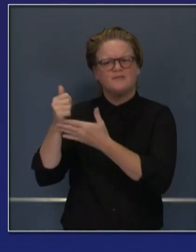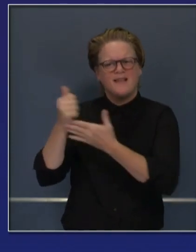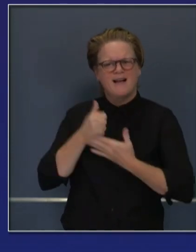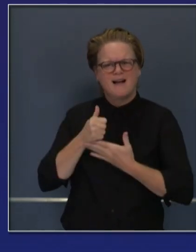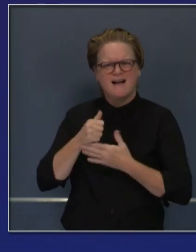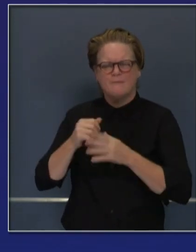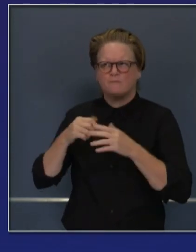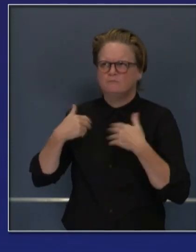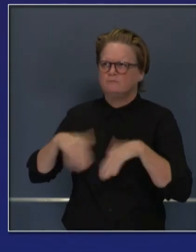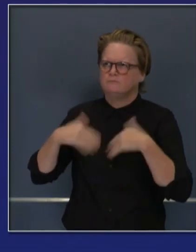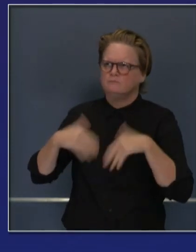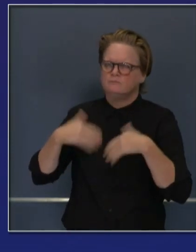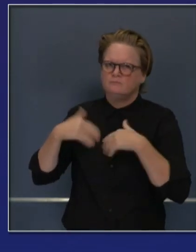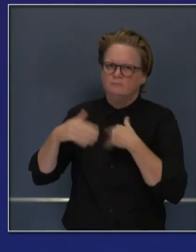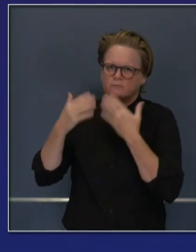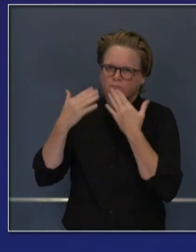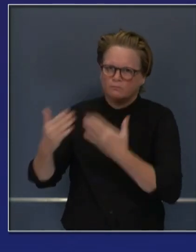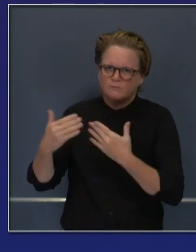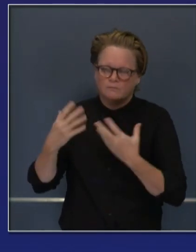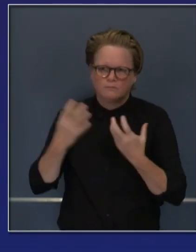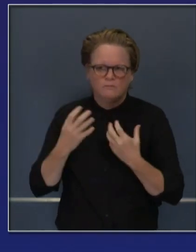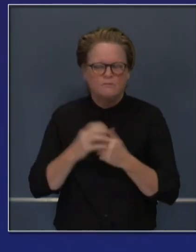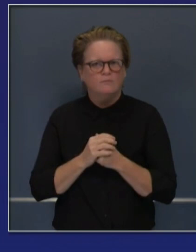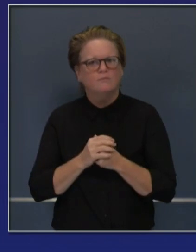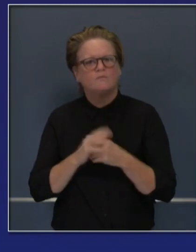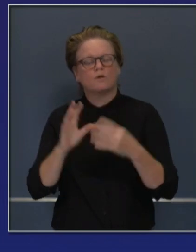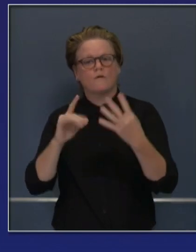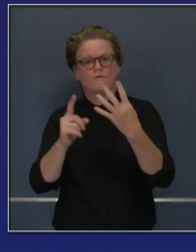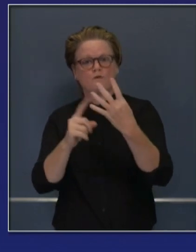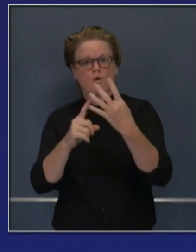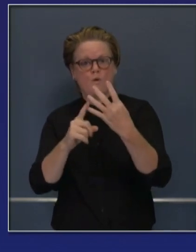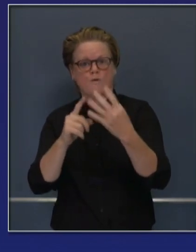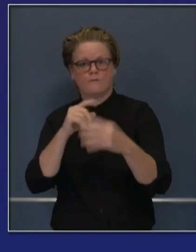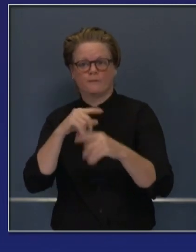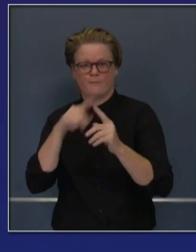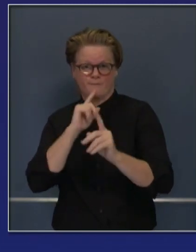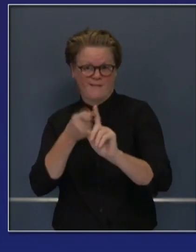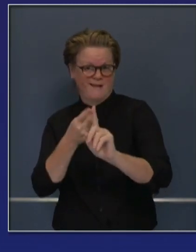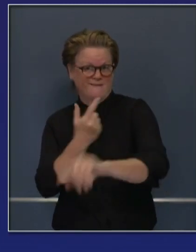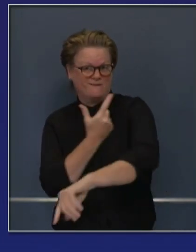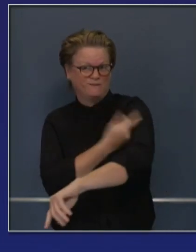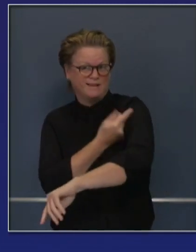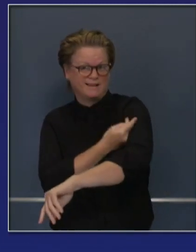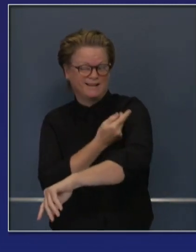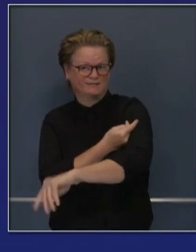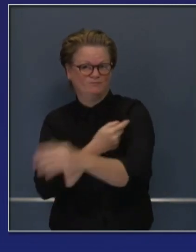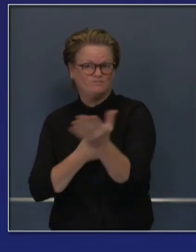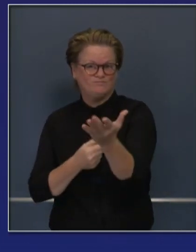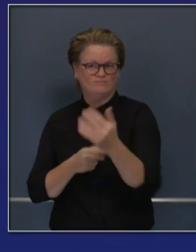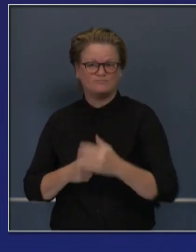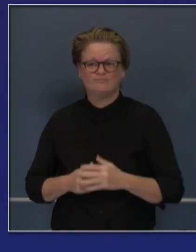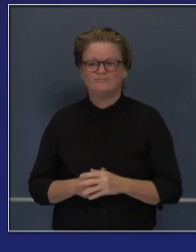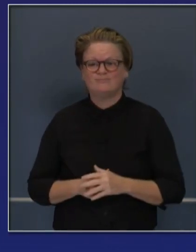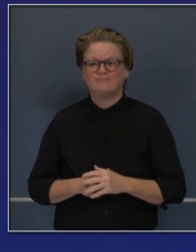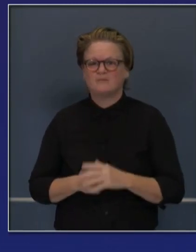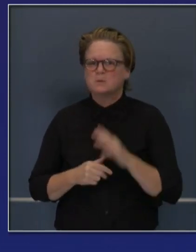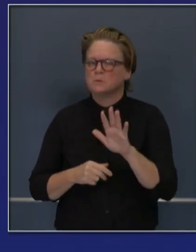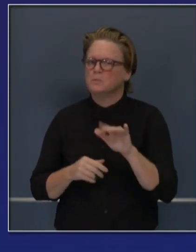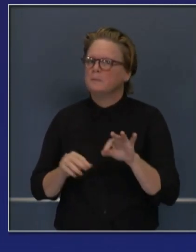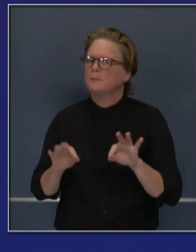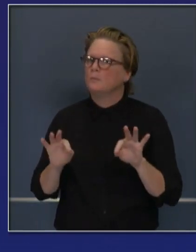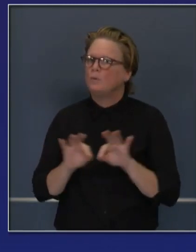county efforts. Now with the vaccine. Bottom line is we're moving from a marathon to a sprint, and I think this is important. This is a point of